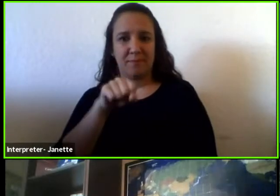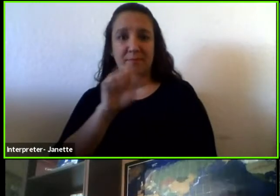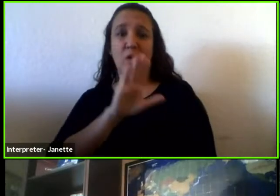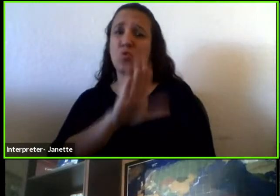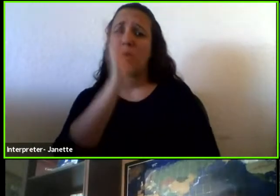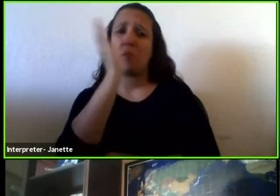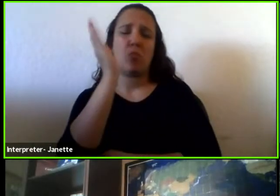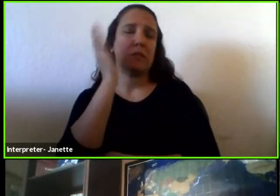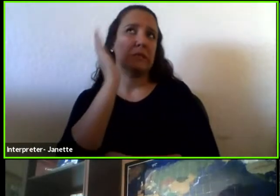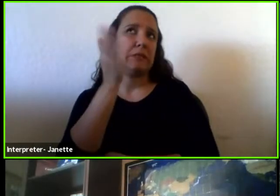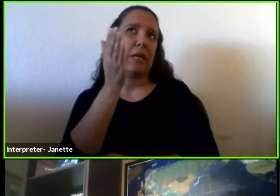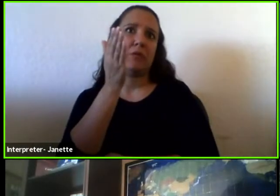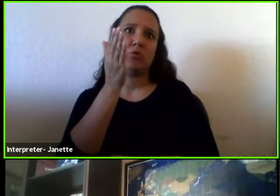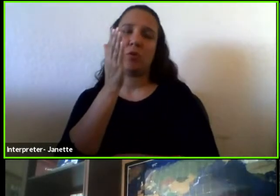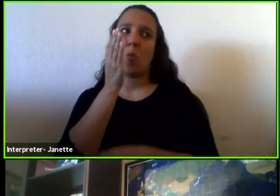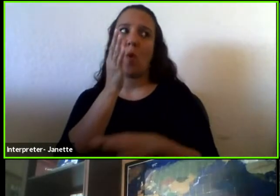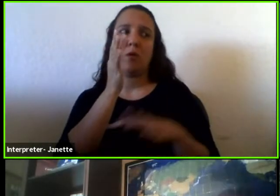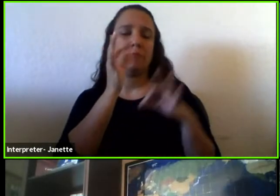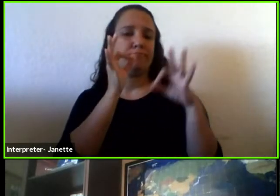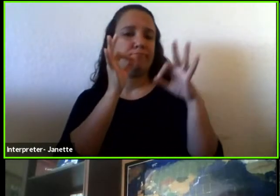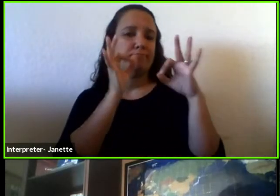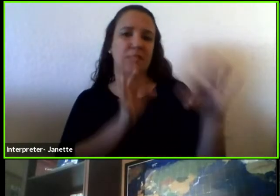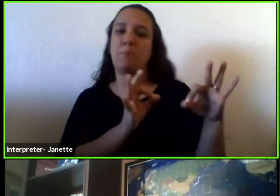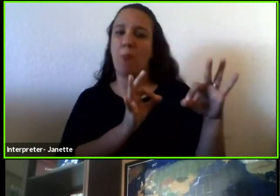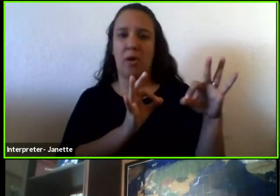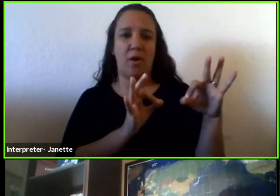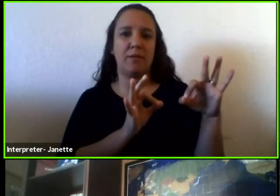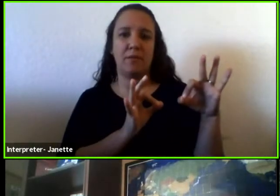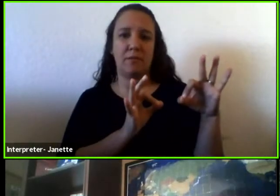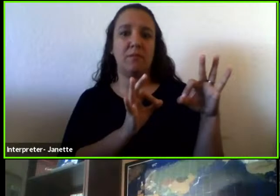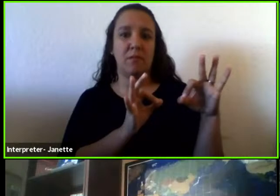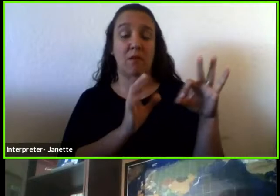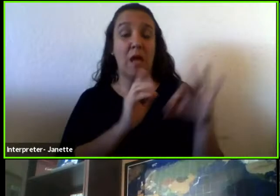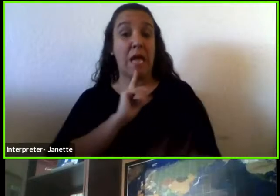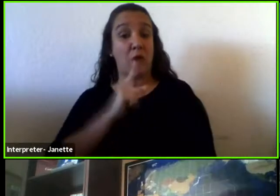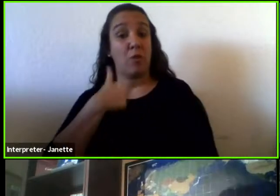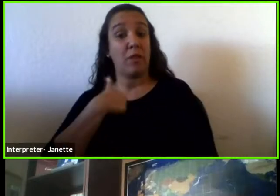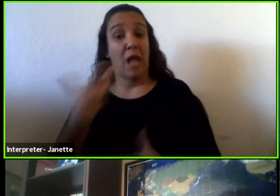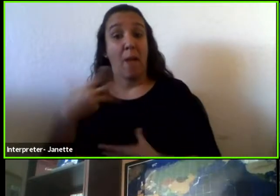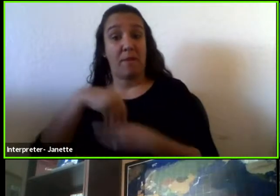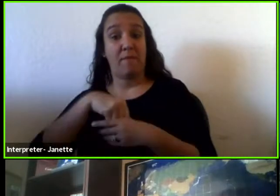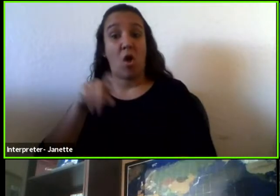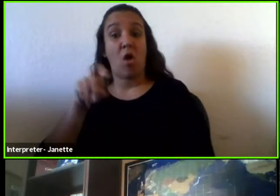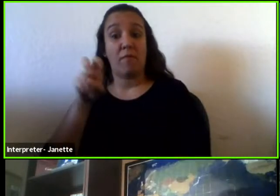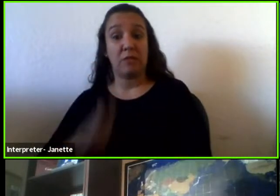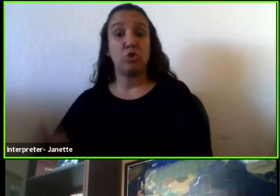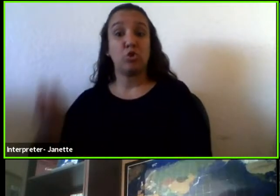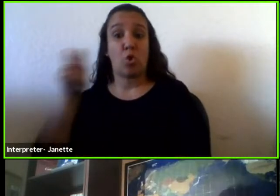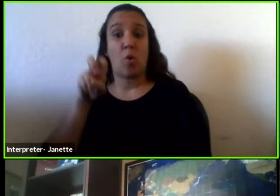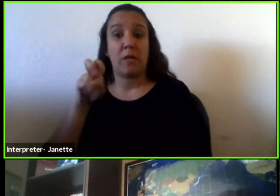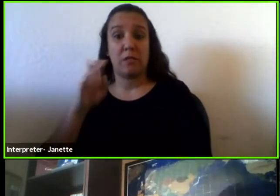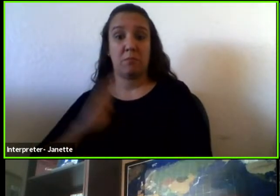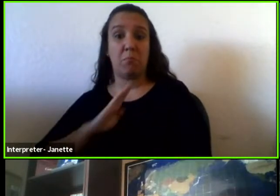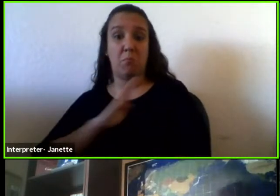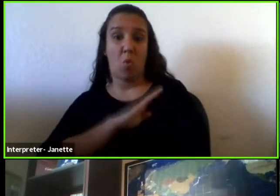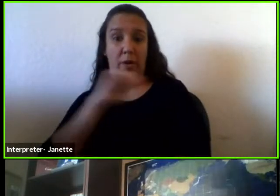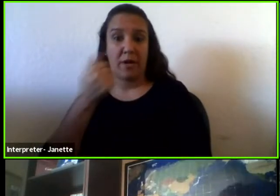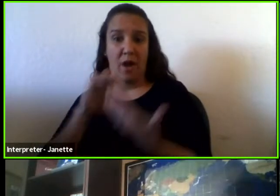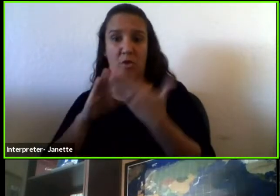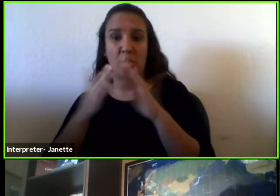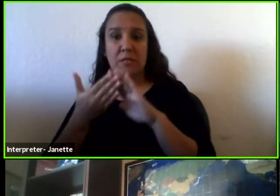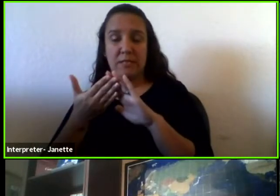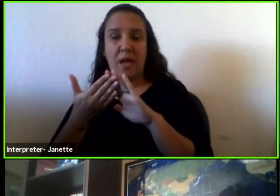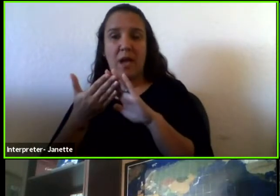presentation was spot on. In fact, I happened to be on the board of a tourist board in another town, a